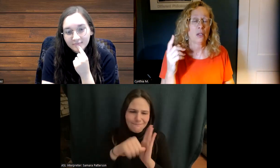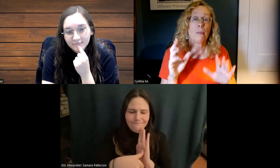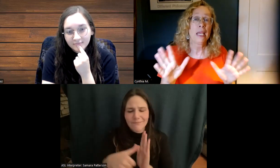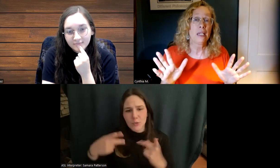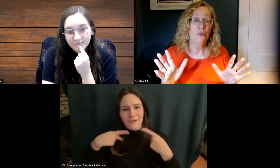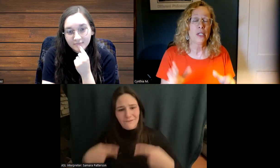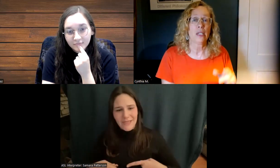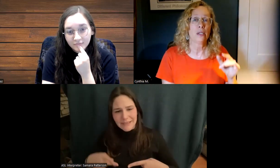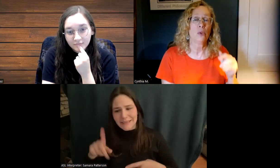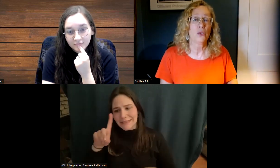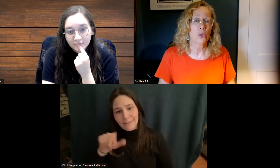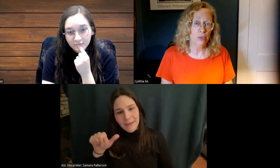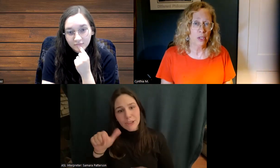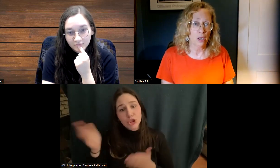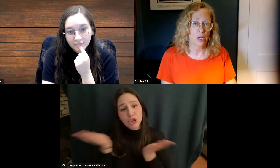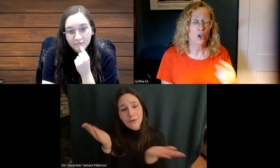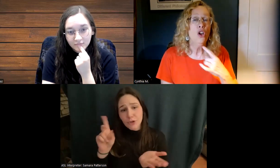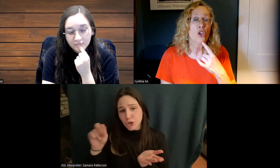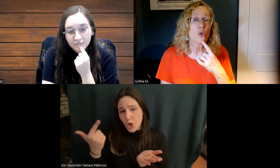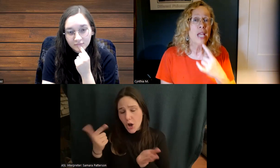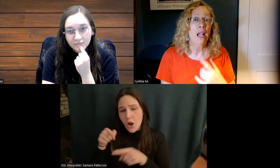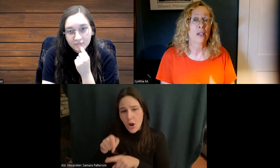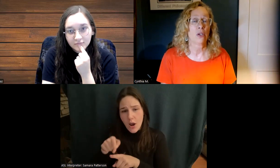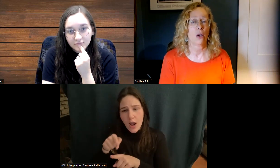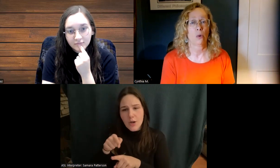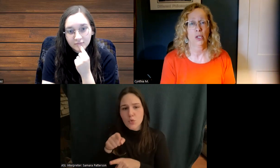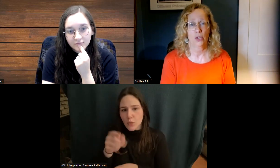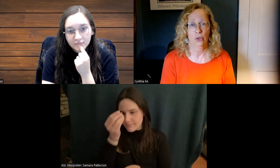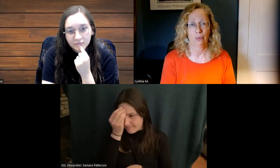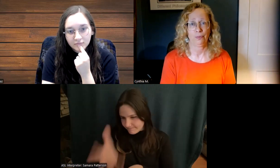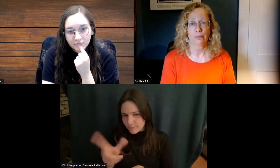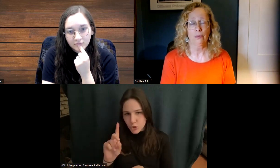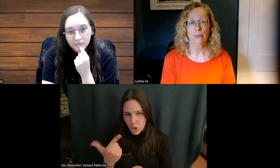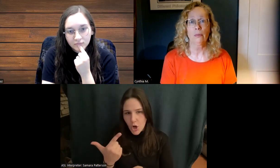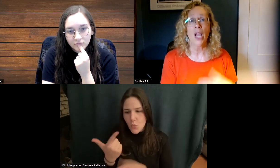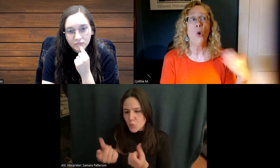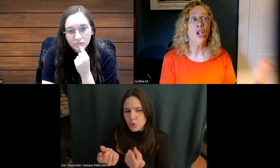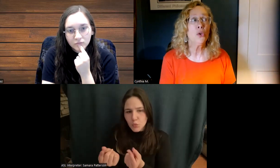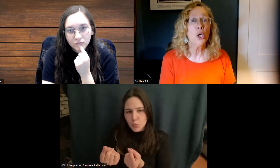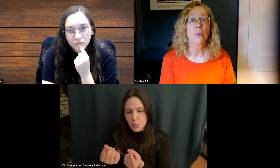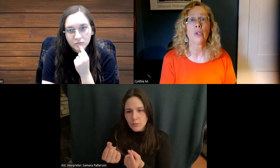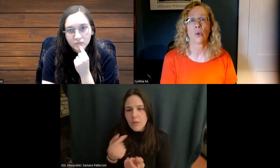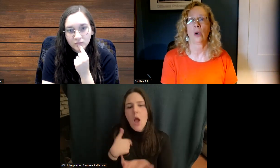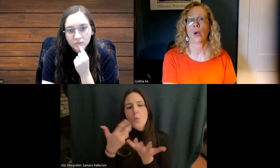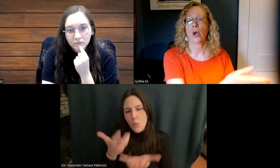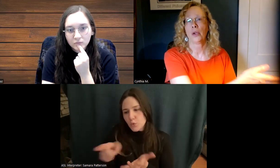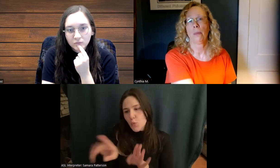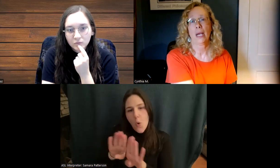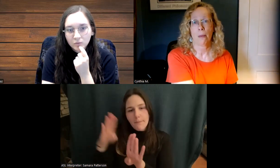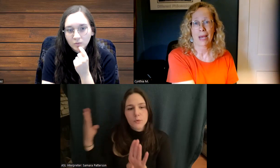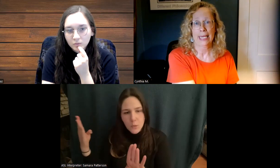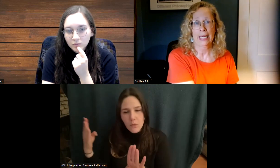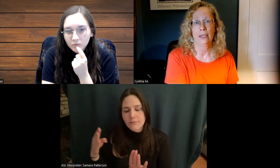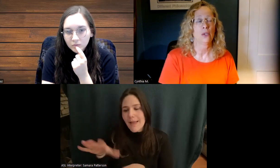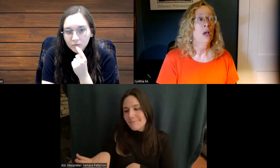hearing dog, the big difference is with a service dog, you're telling the dog what to do. I want you to open the door. I want you to